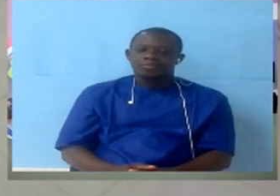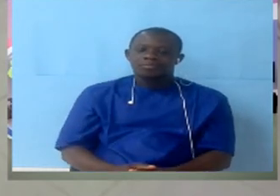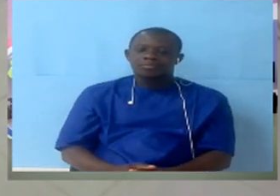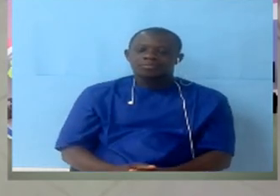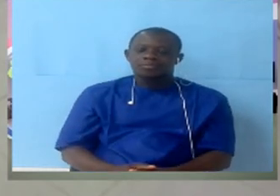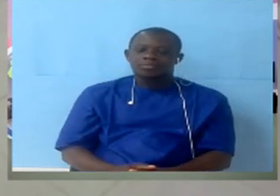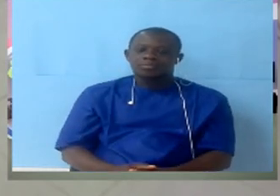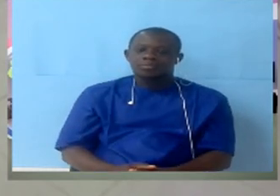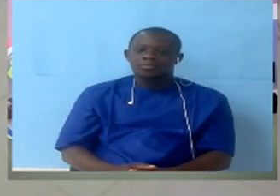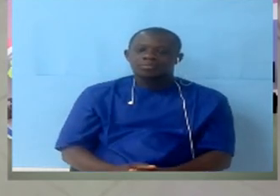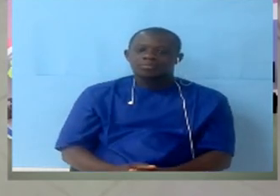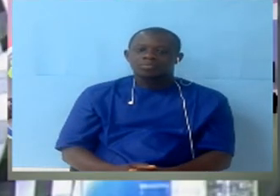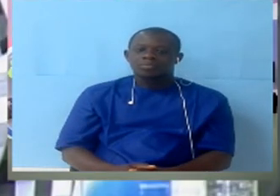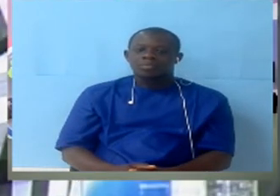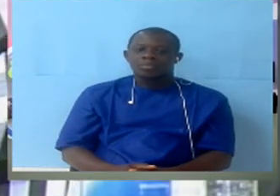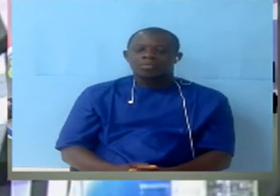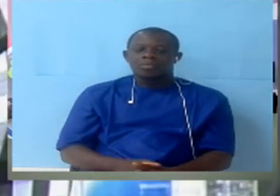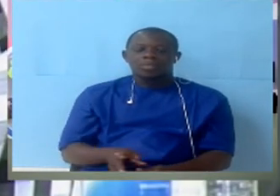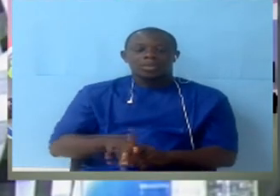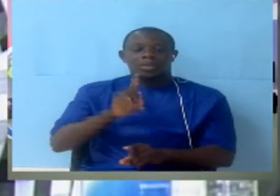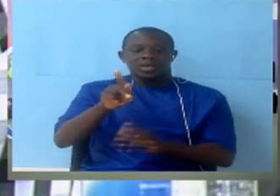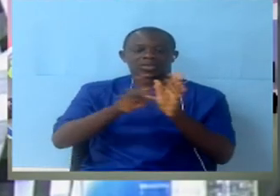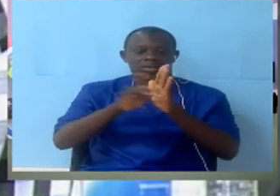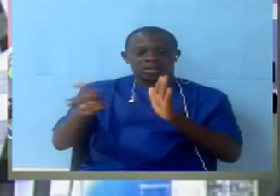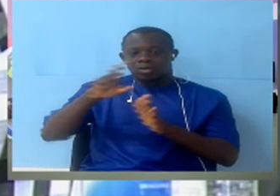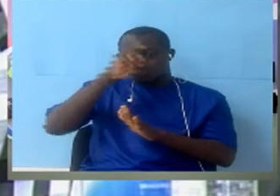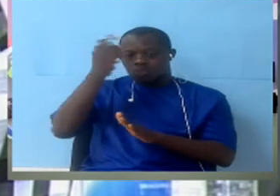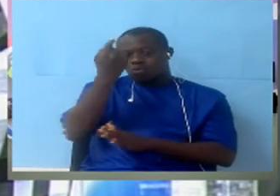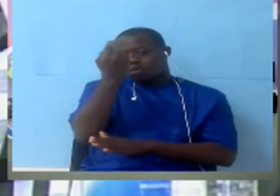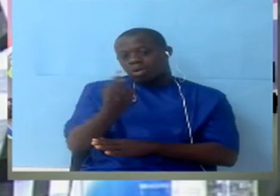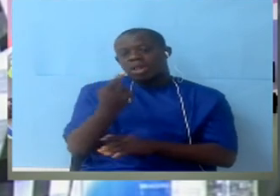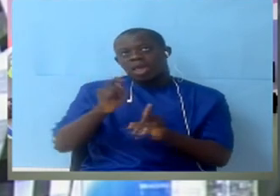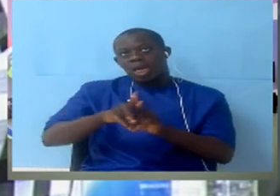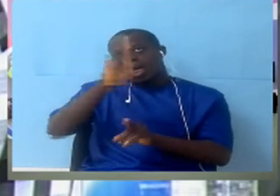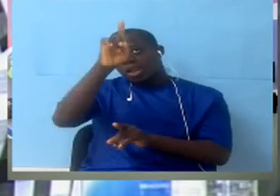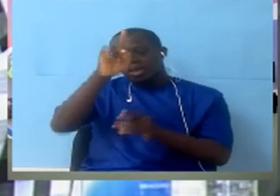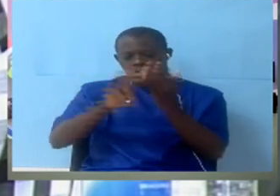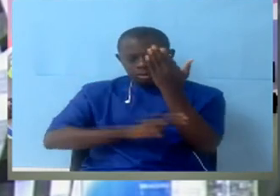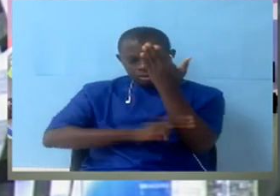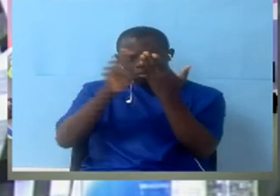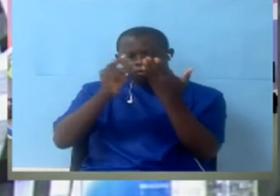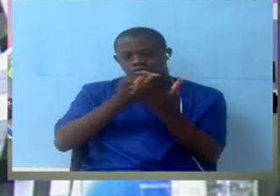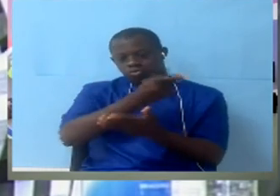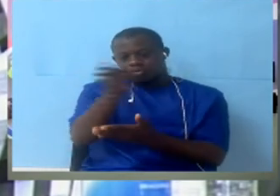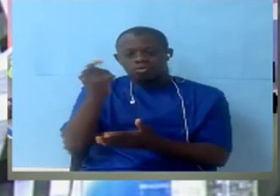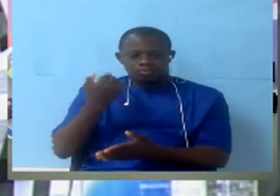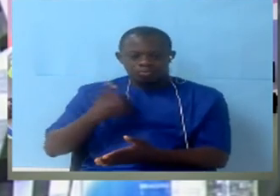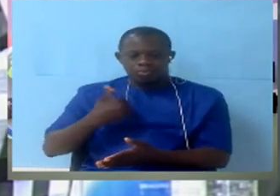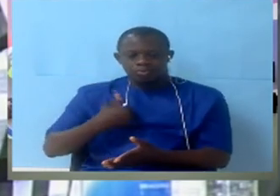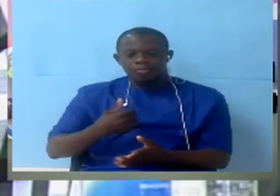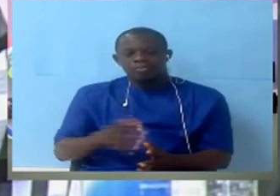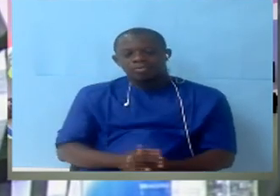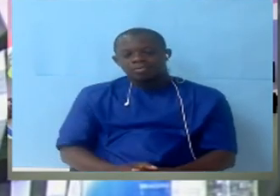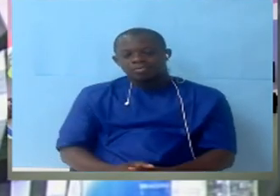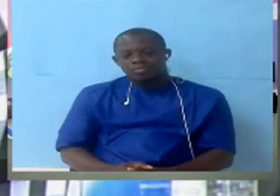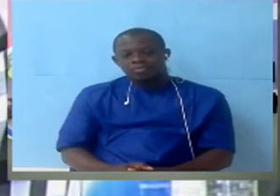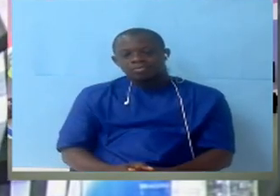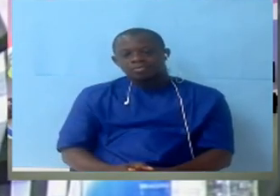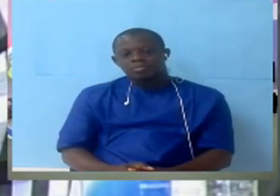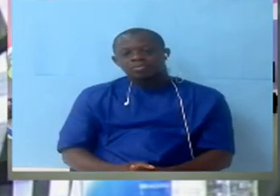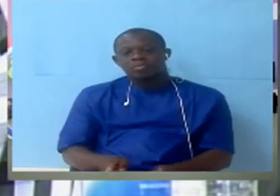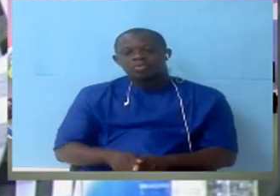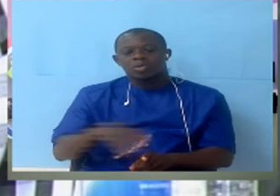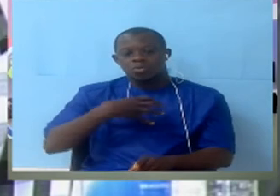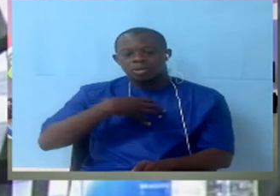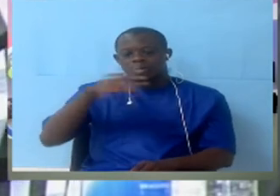Doko bialanko aladron na si joro keno ye. A job that you know it's only Allah who can reward you people. Be commissioner sol